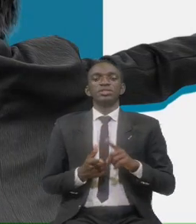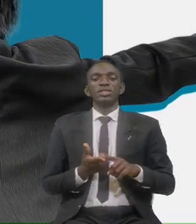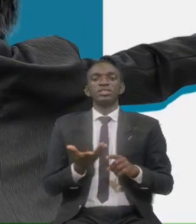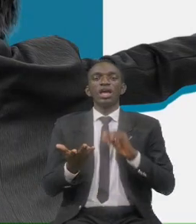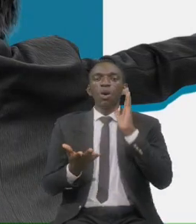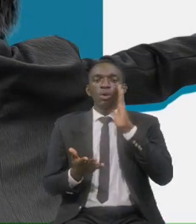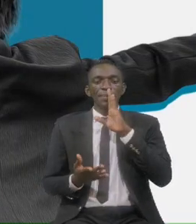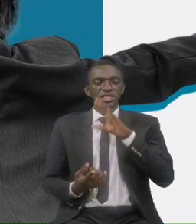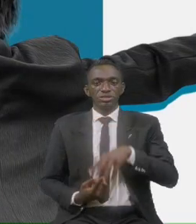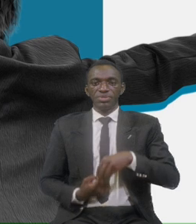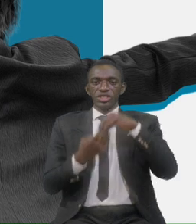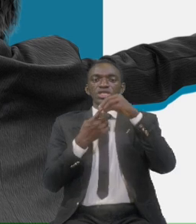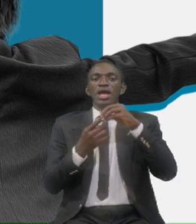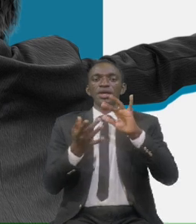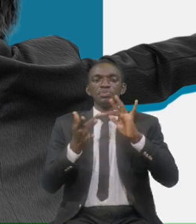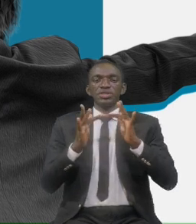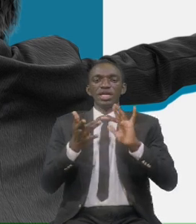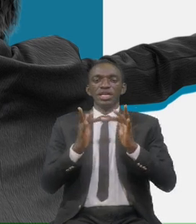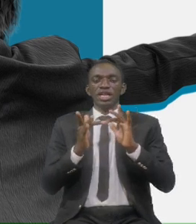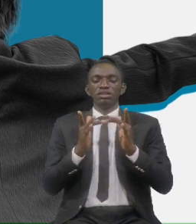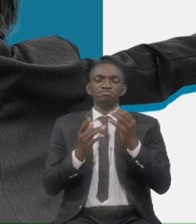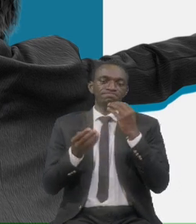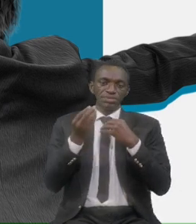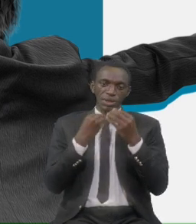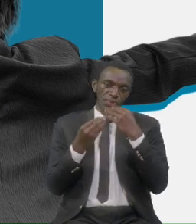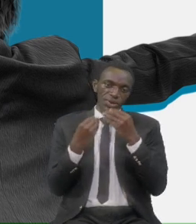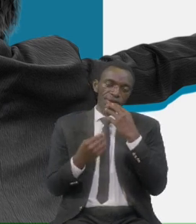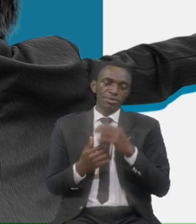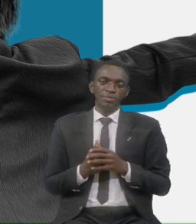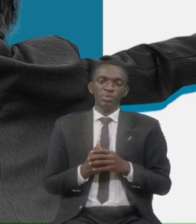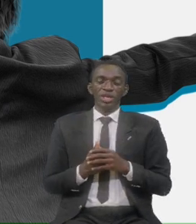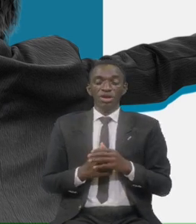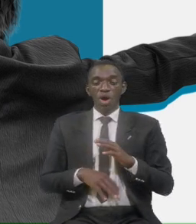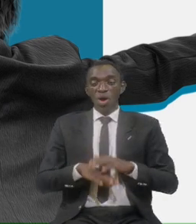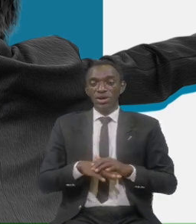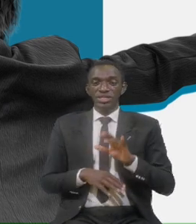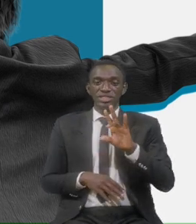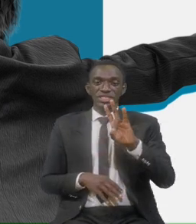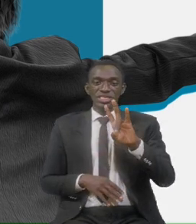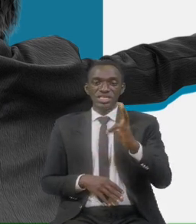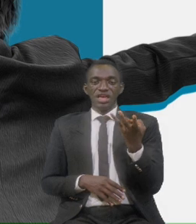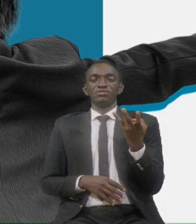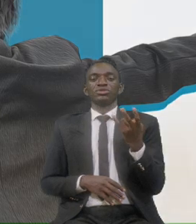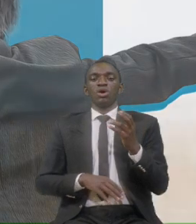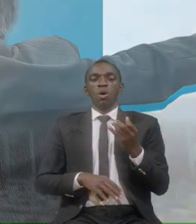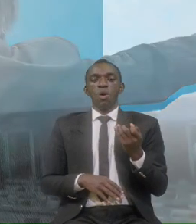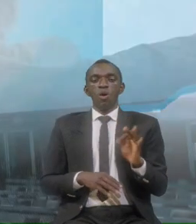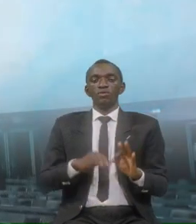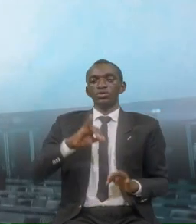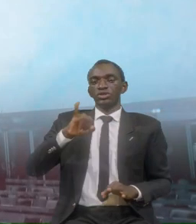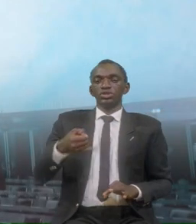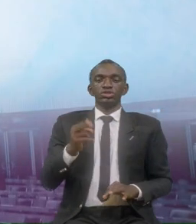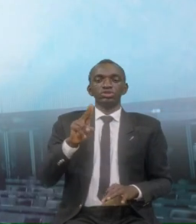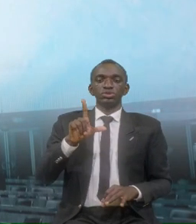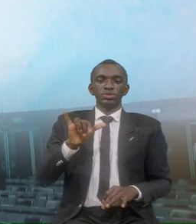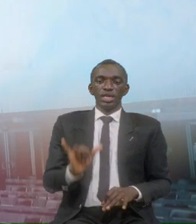banquet on 7th of July 2024. More details about this